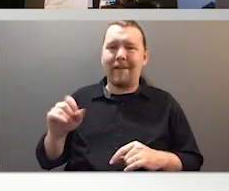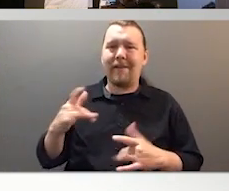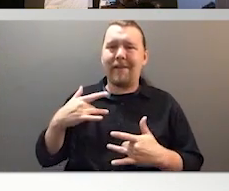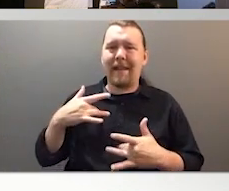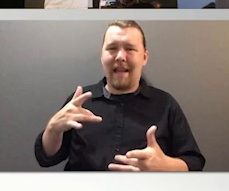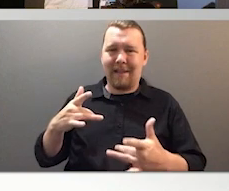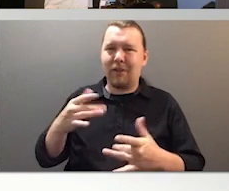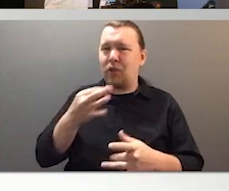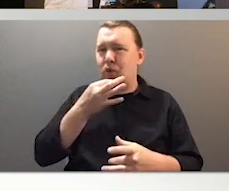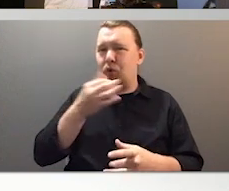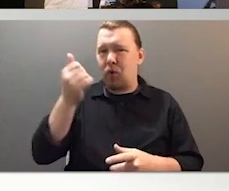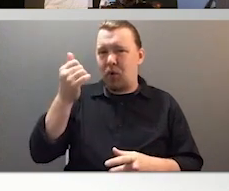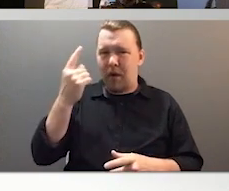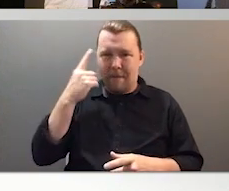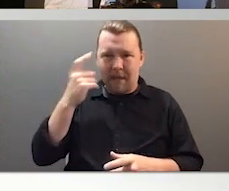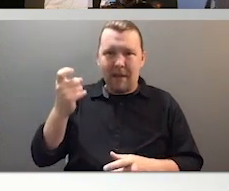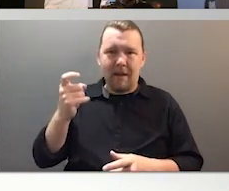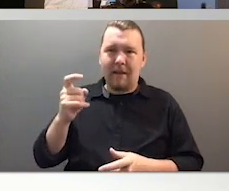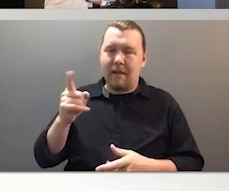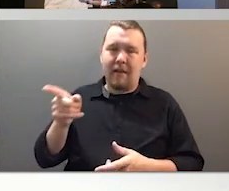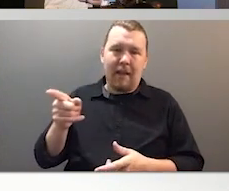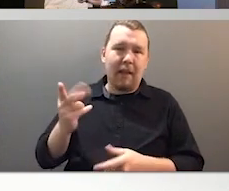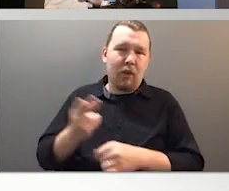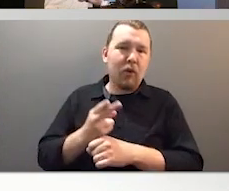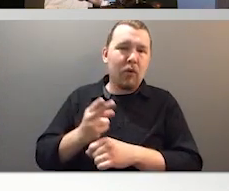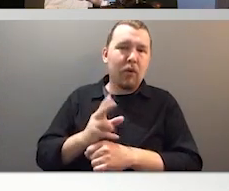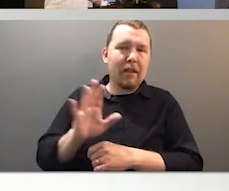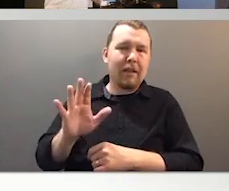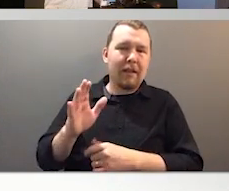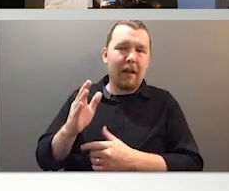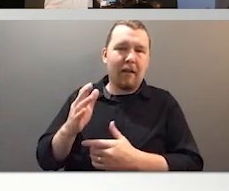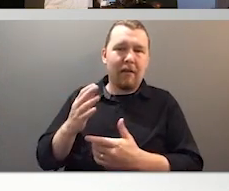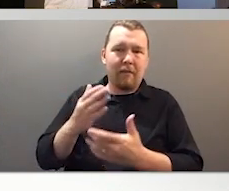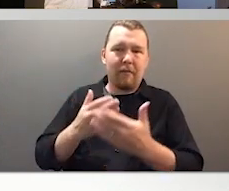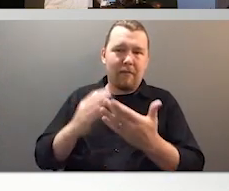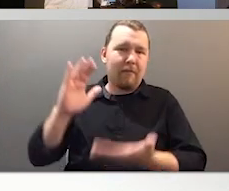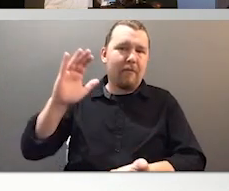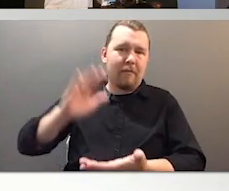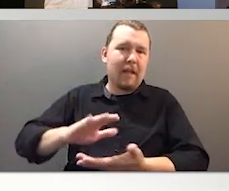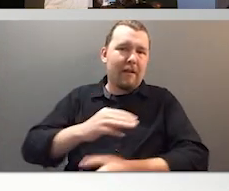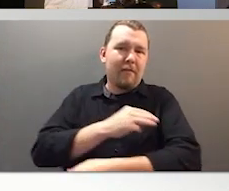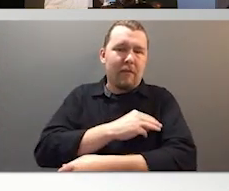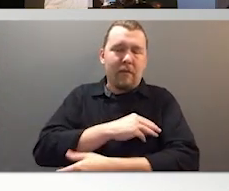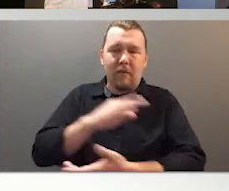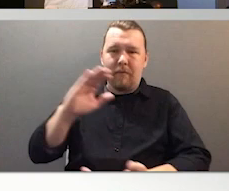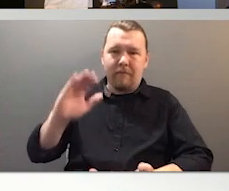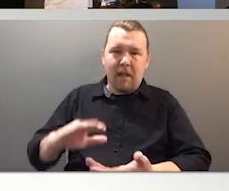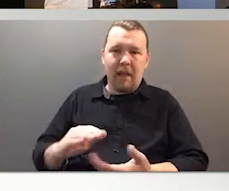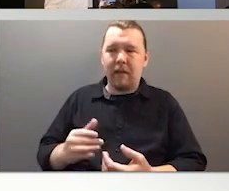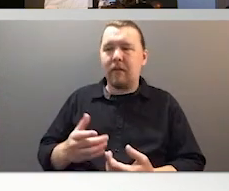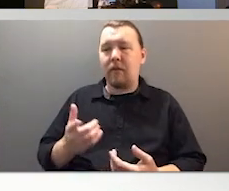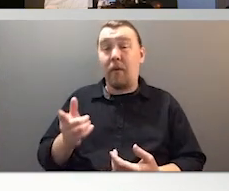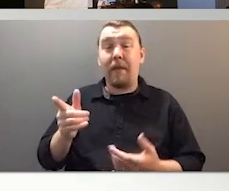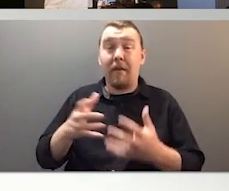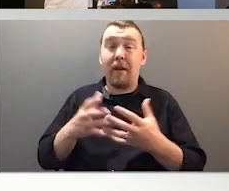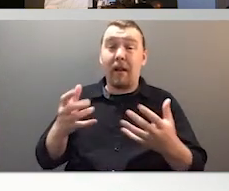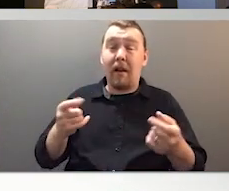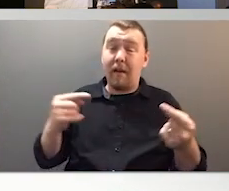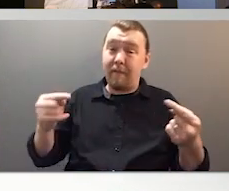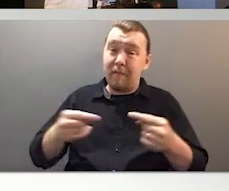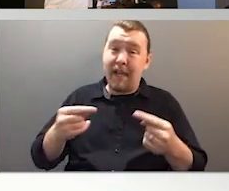of weight bearing. And so, they're in a lot of pain too. So if we can help control some of that, that's always a good